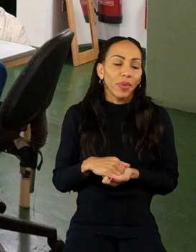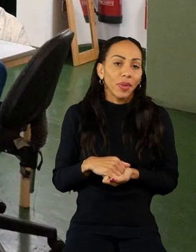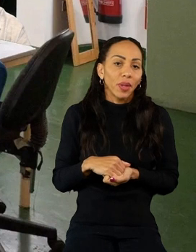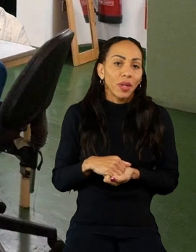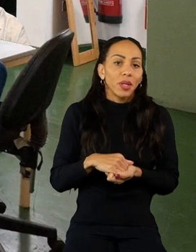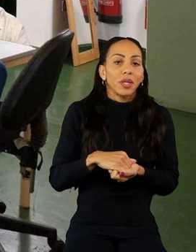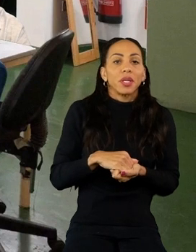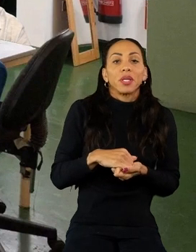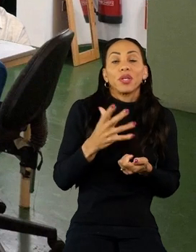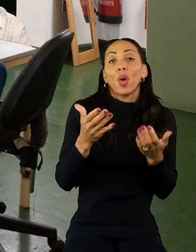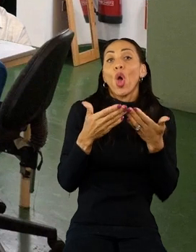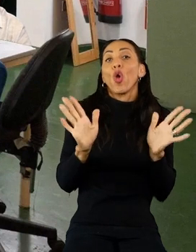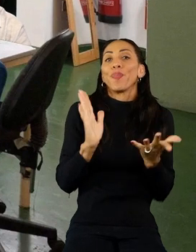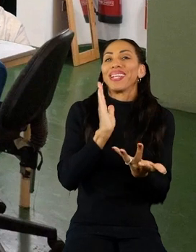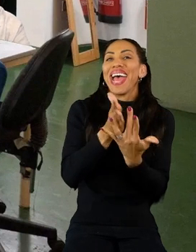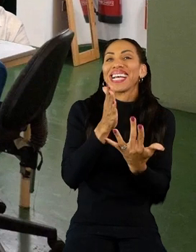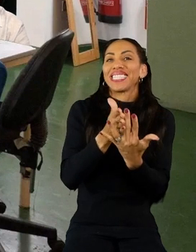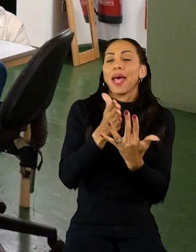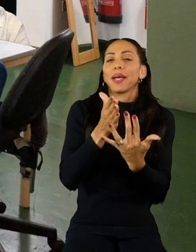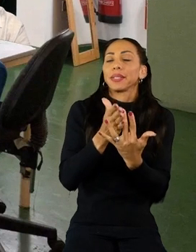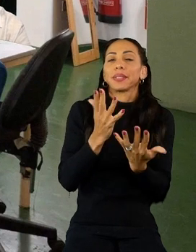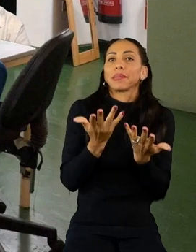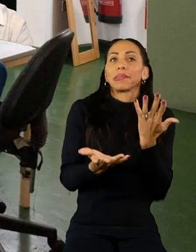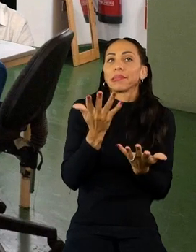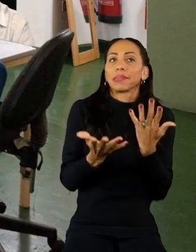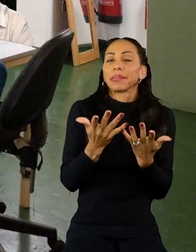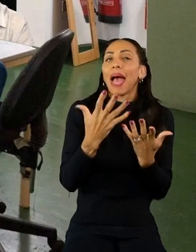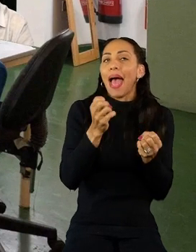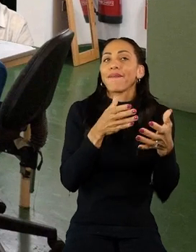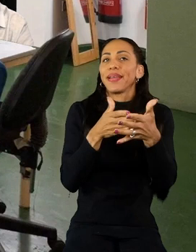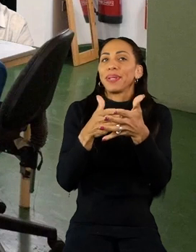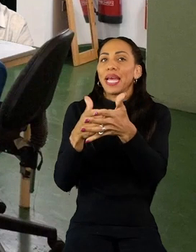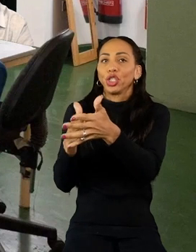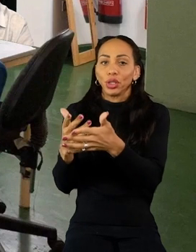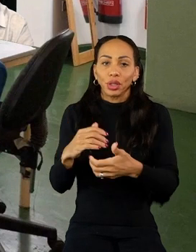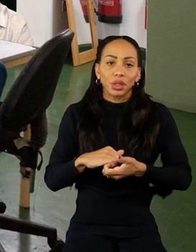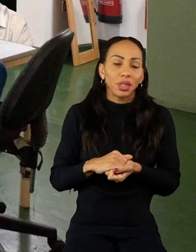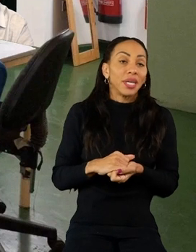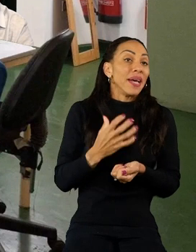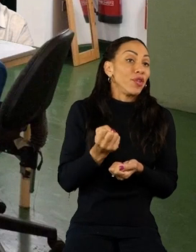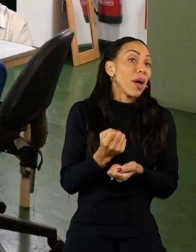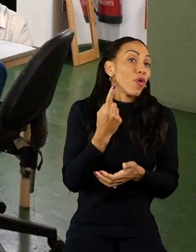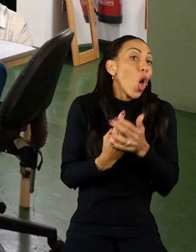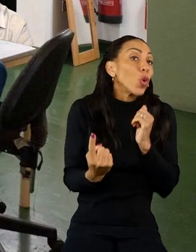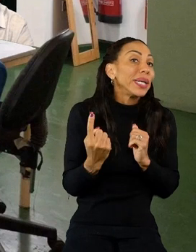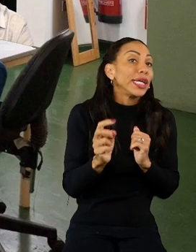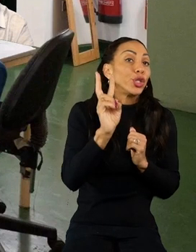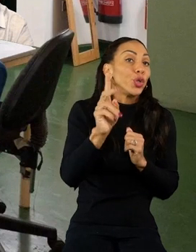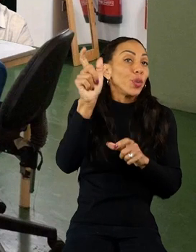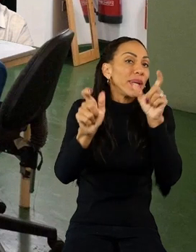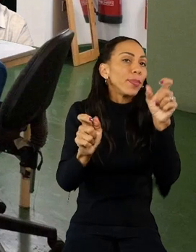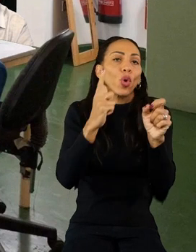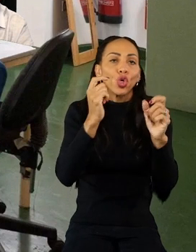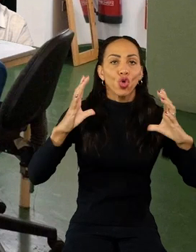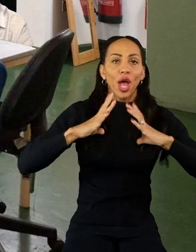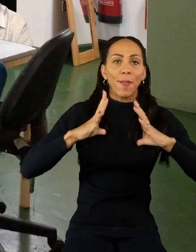open access, it gets slightly more limited in terms of what you can pre-arrange with people. If you're working with just two performers